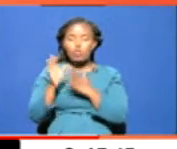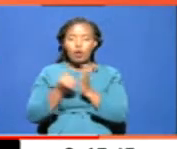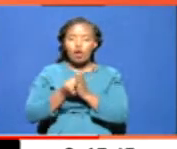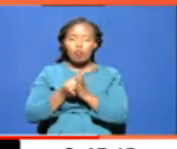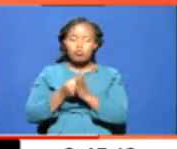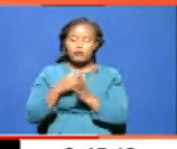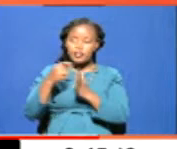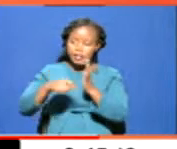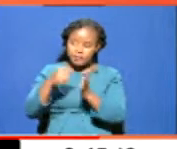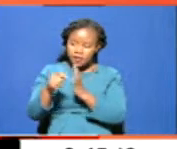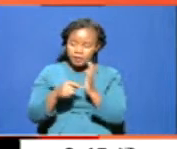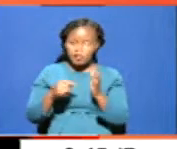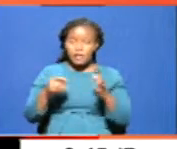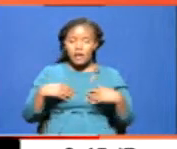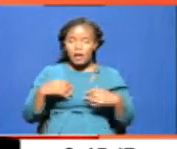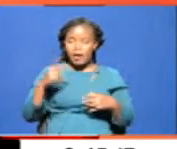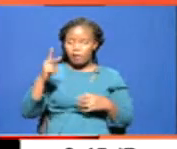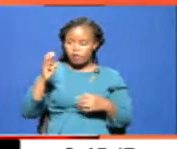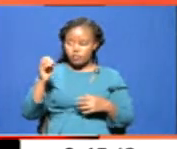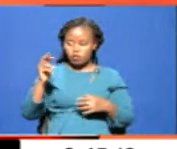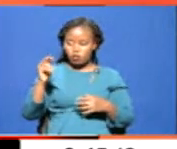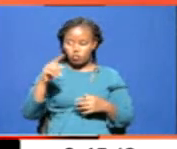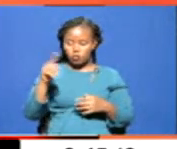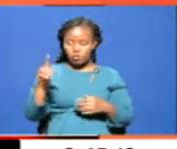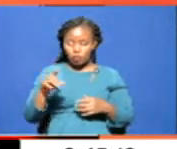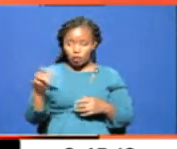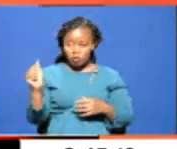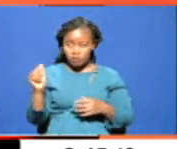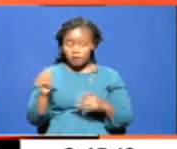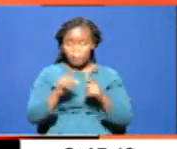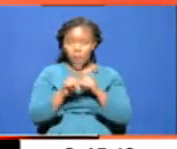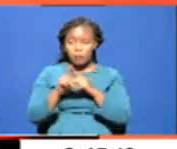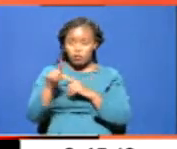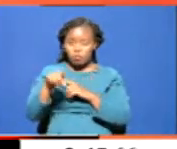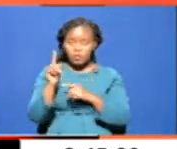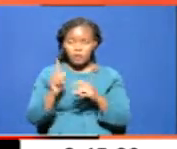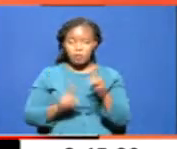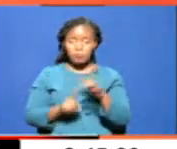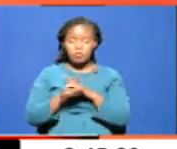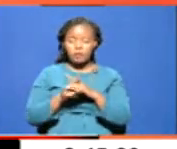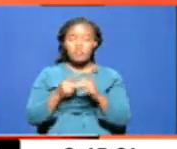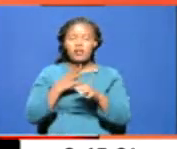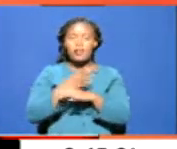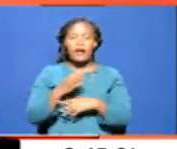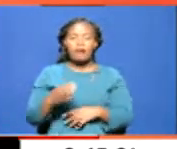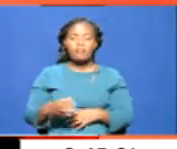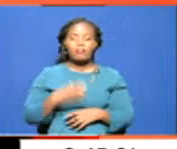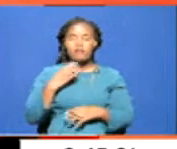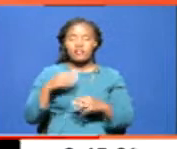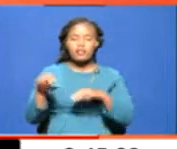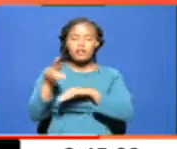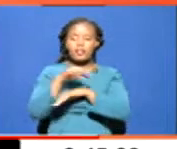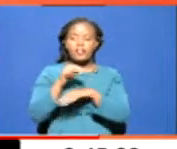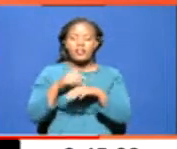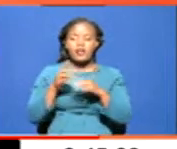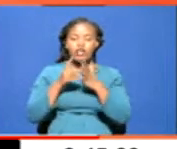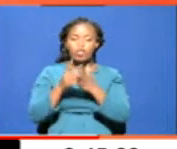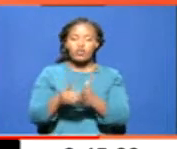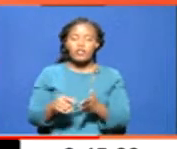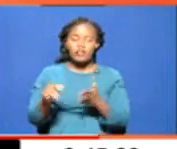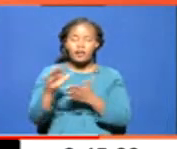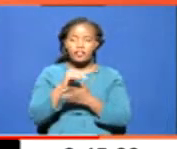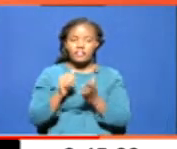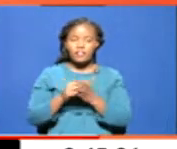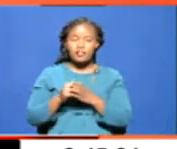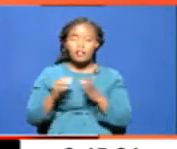City's National Data Center. This emerged during a visit to the National Data Center by a delegation from the